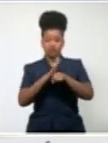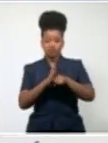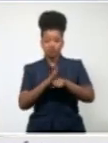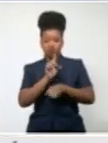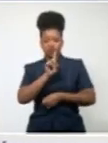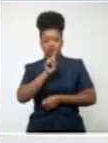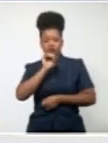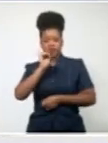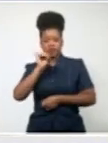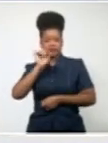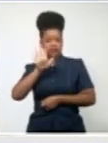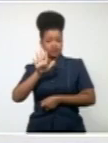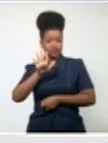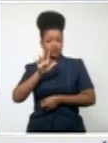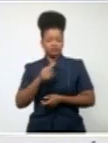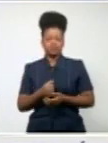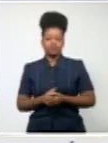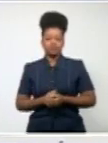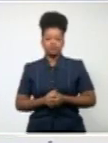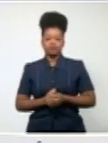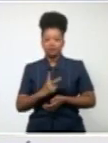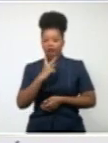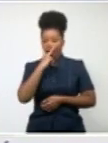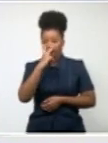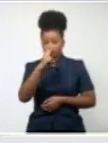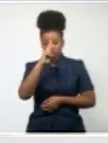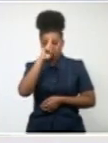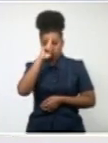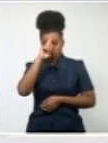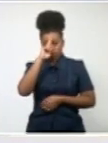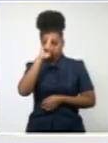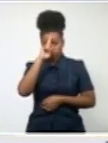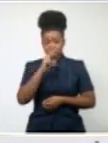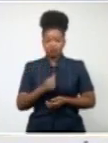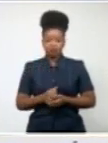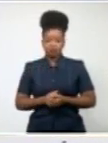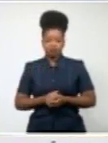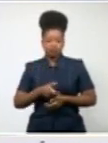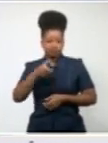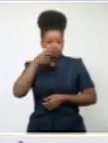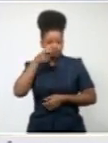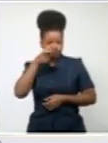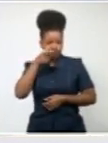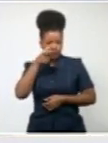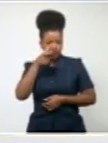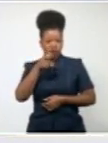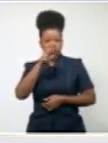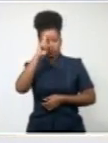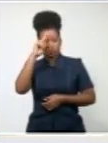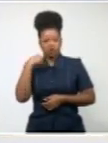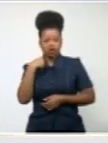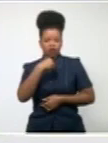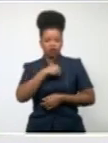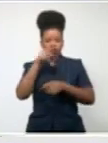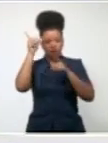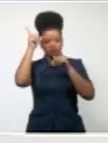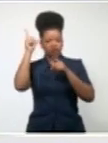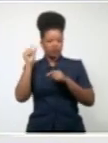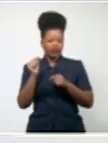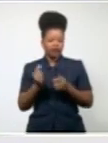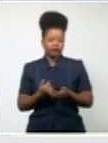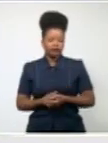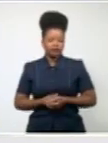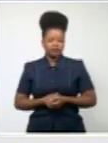cases, 165. In primary health care, our doctors, nurses, and other technicians